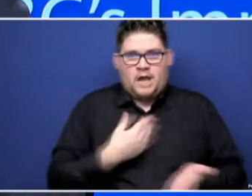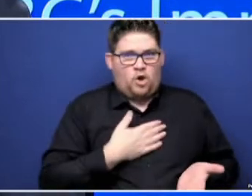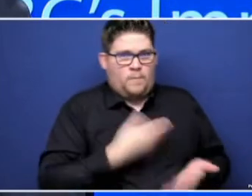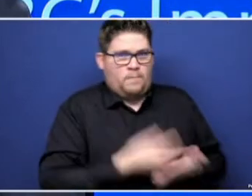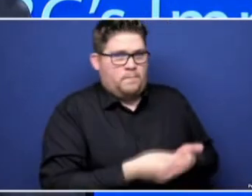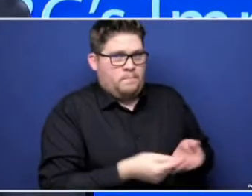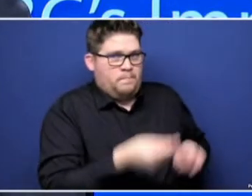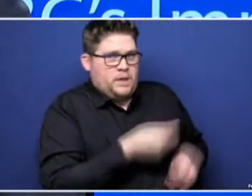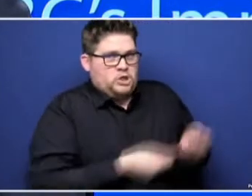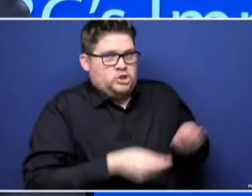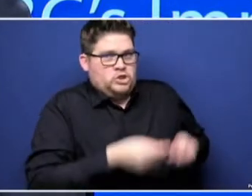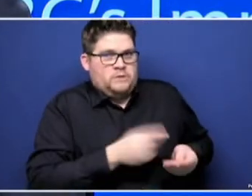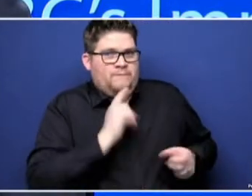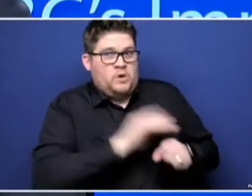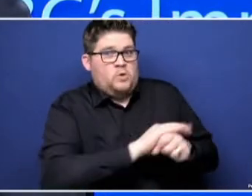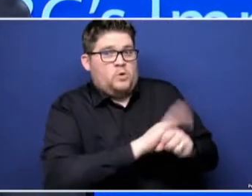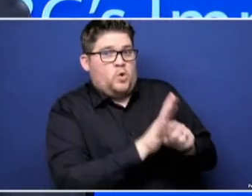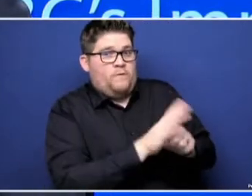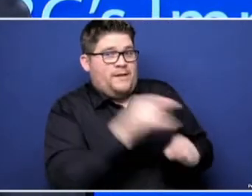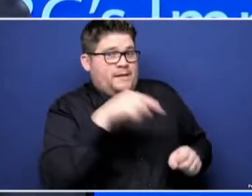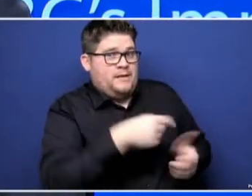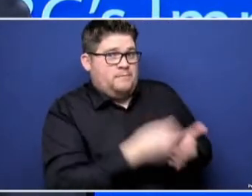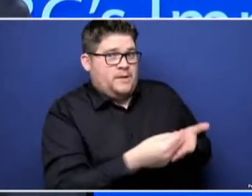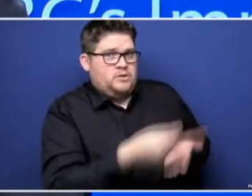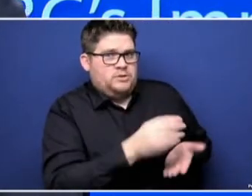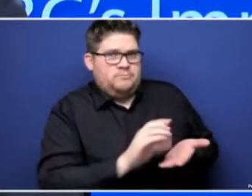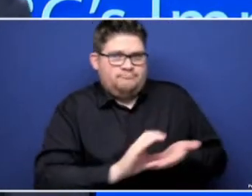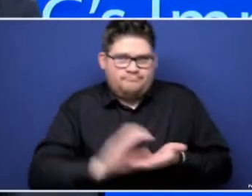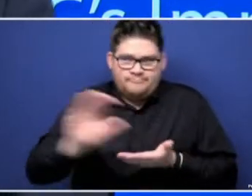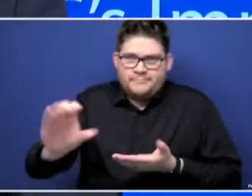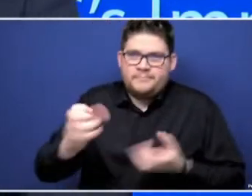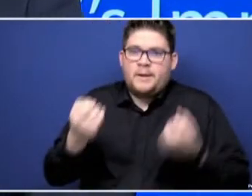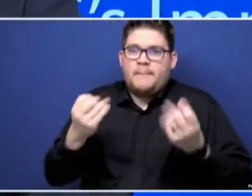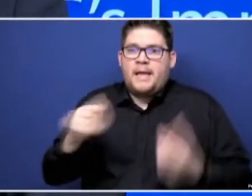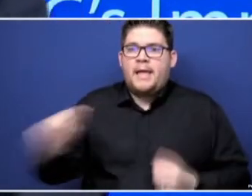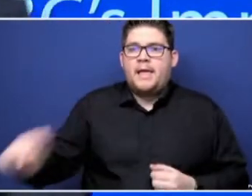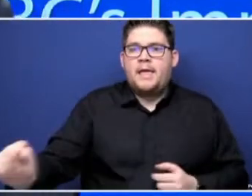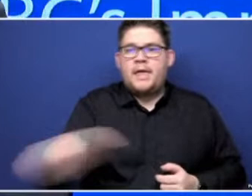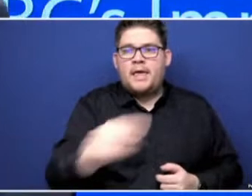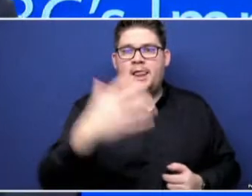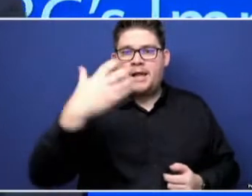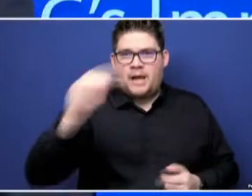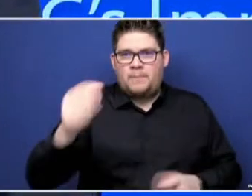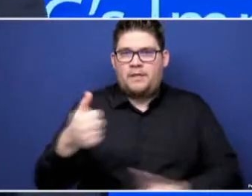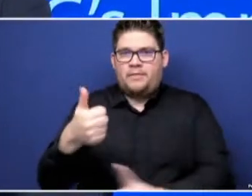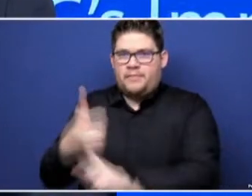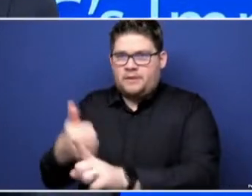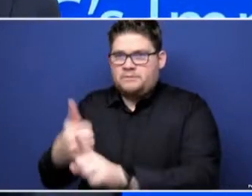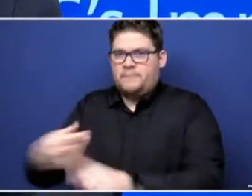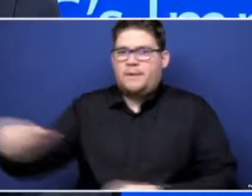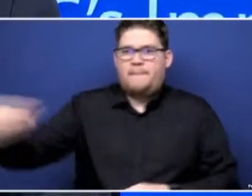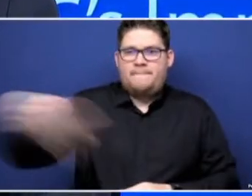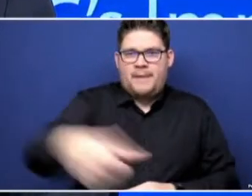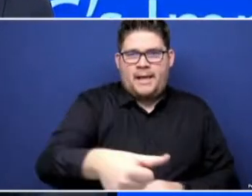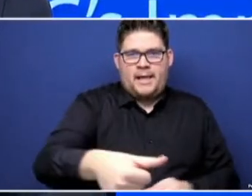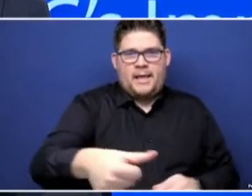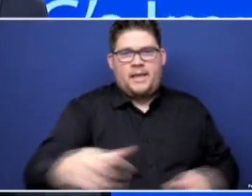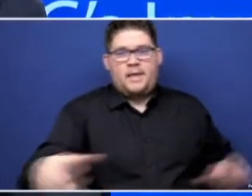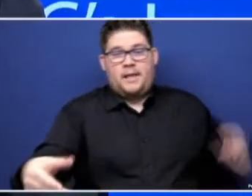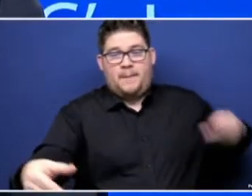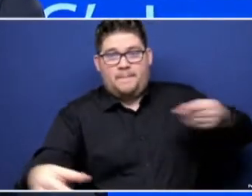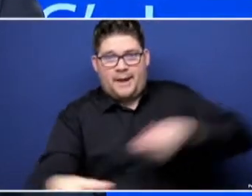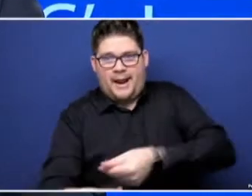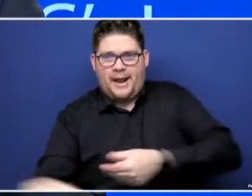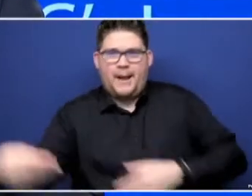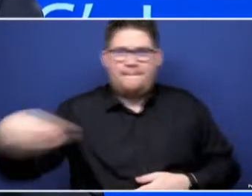development domestically of vaccines in BC. Well, I wouldn't say we're going to be doing that as part of our budget process. We've